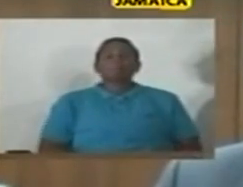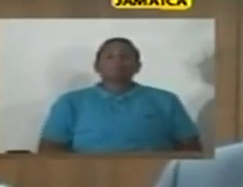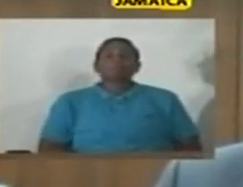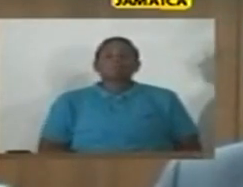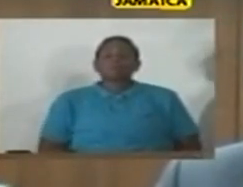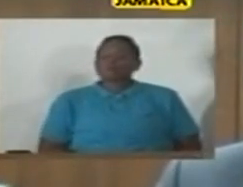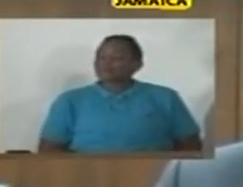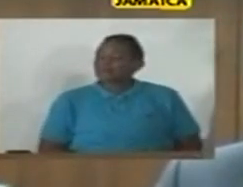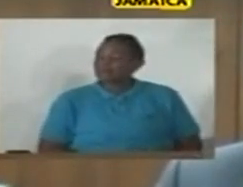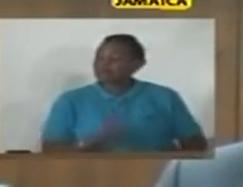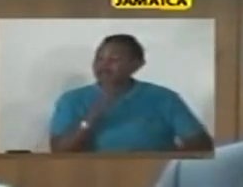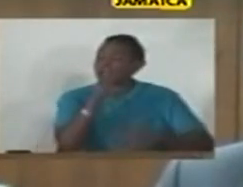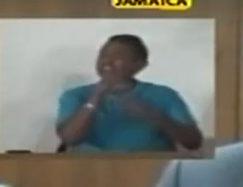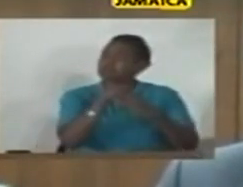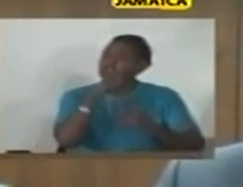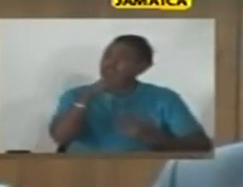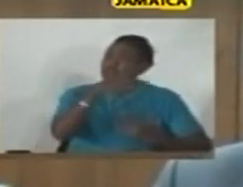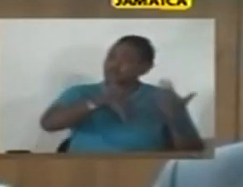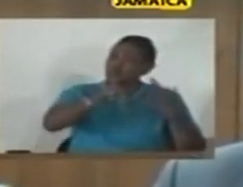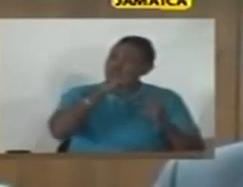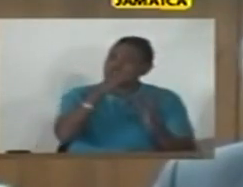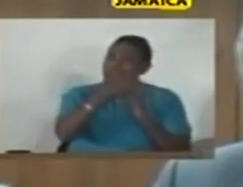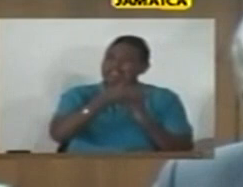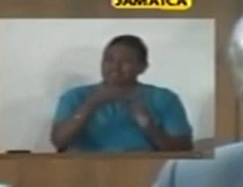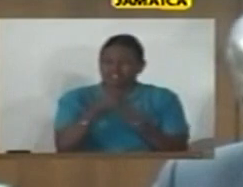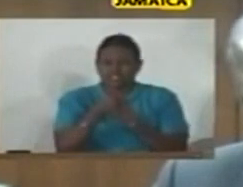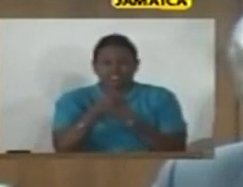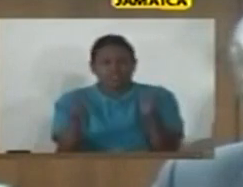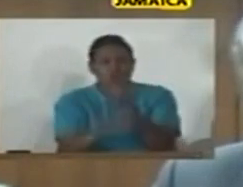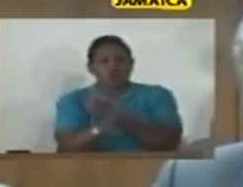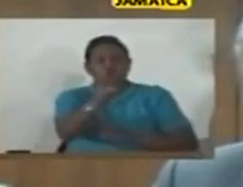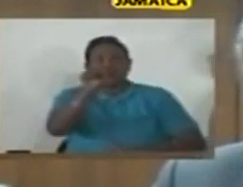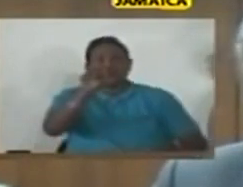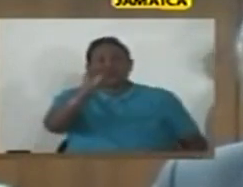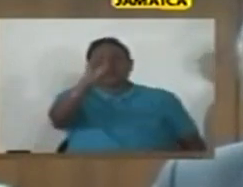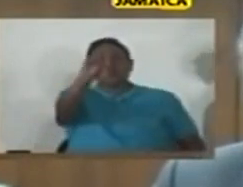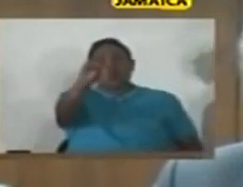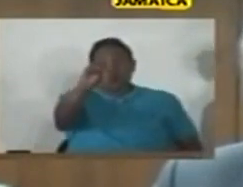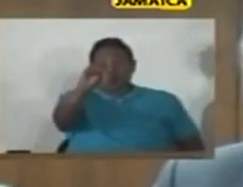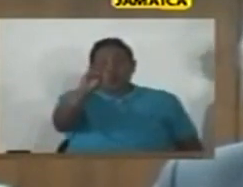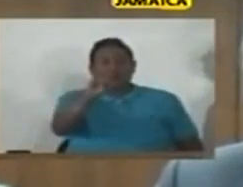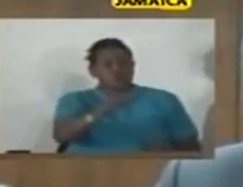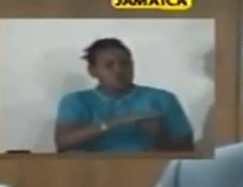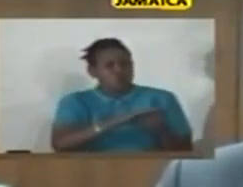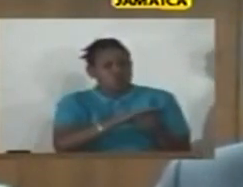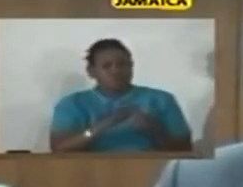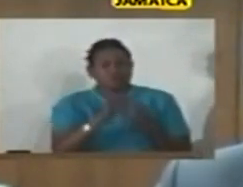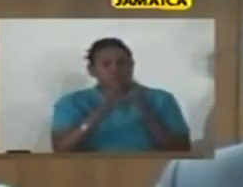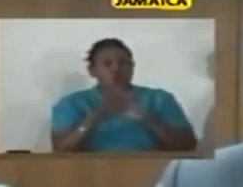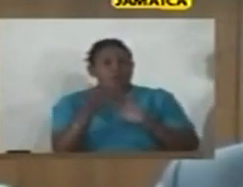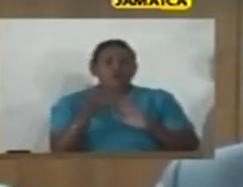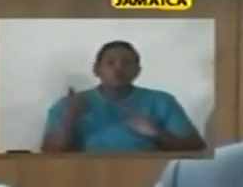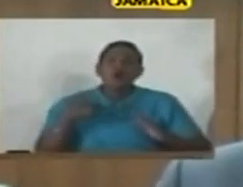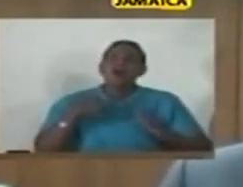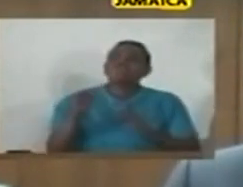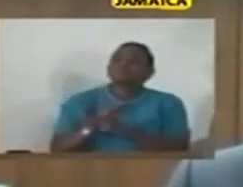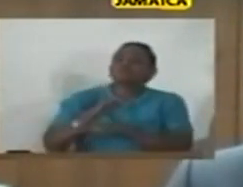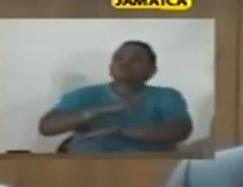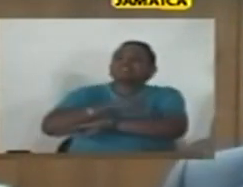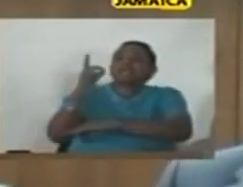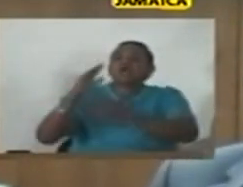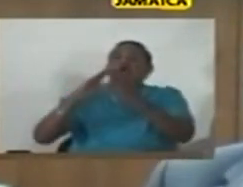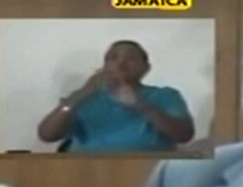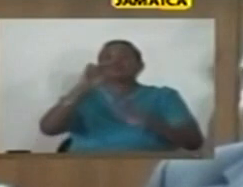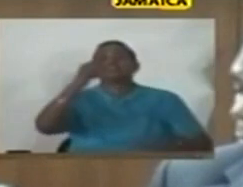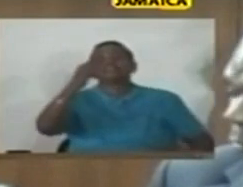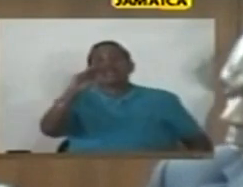As part of the social intervention initiatives under the zones of special operations, we hosted ministry days in the communities of Denham